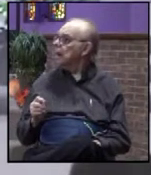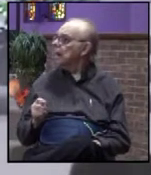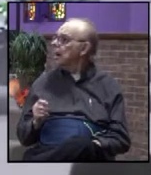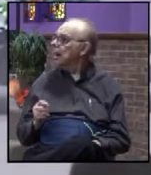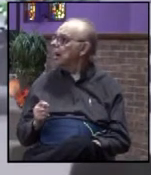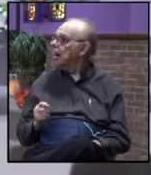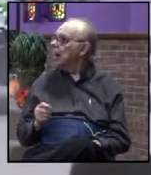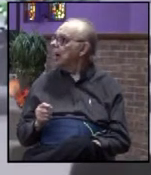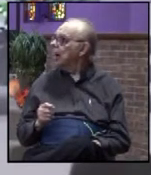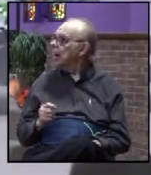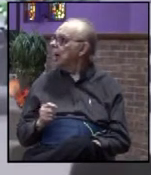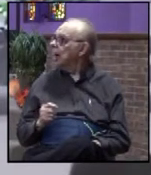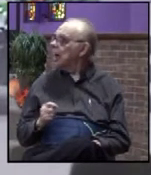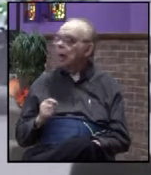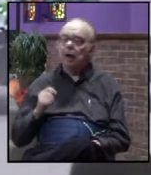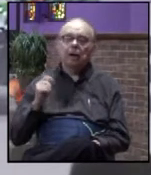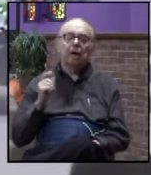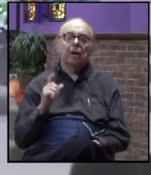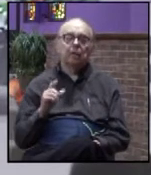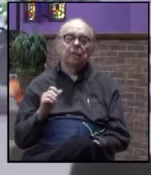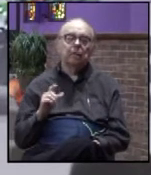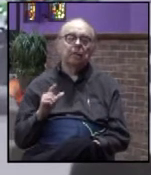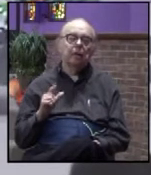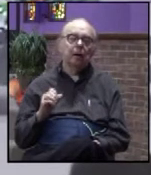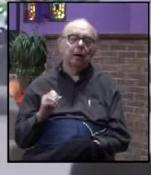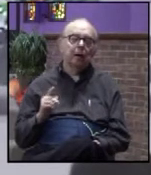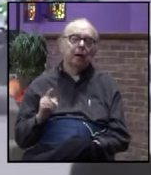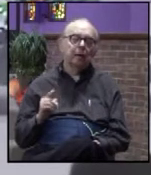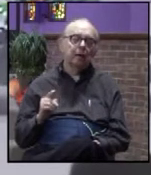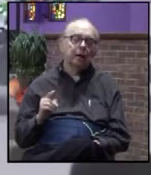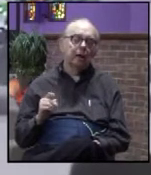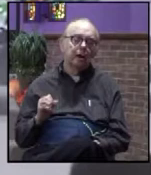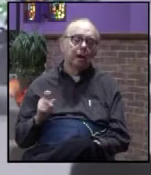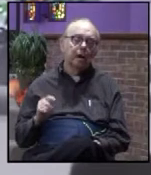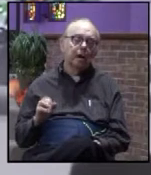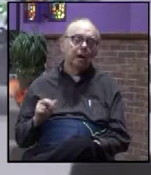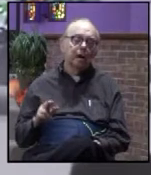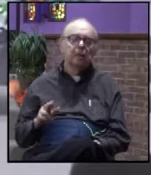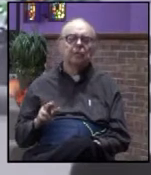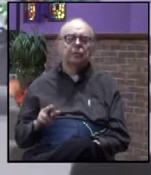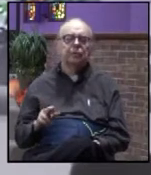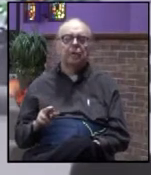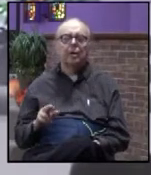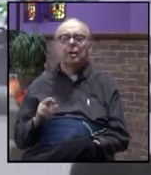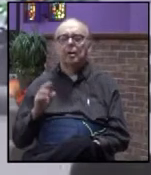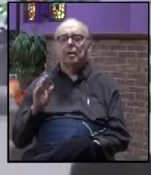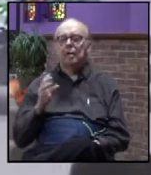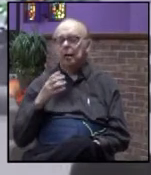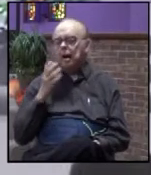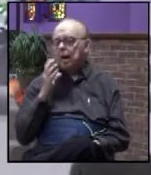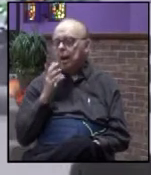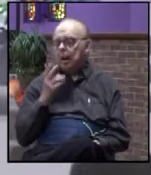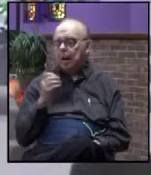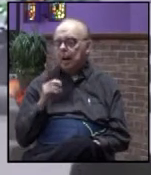Lone Star. Oh, Gold Star. Gold Star habanero was... See, me,